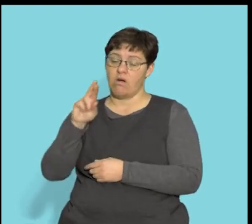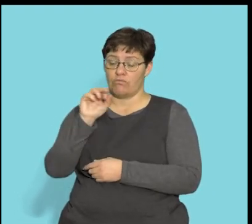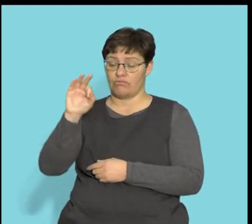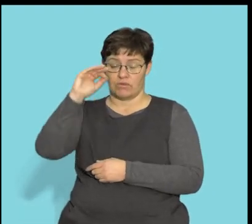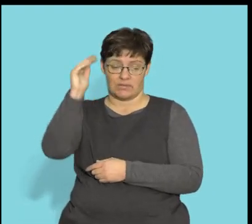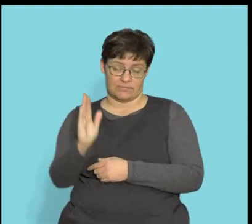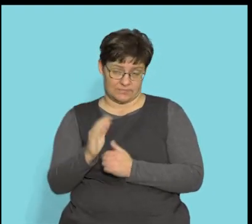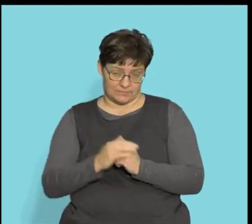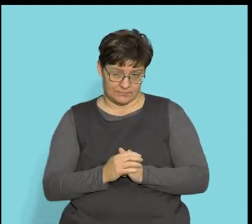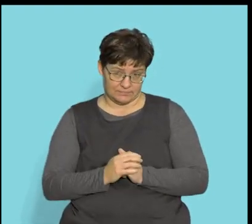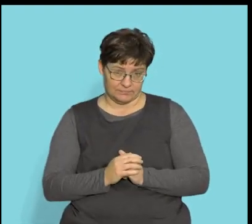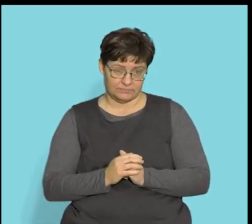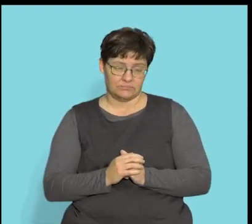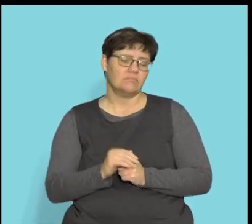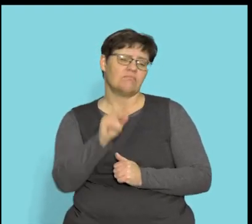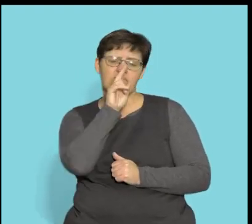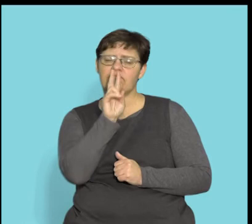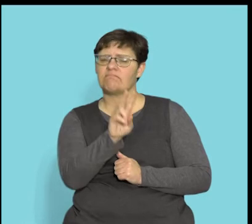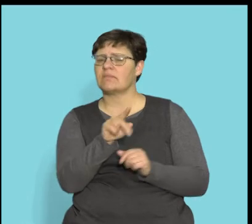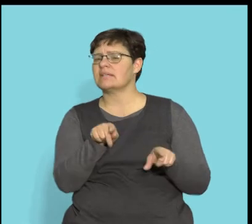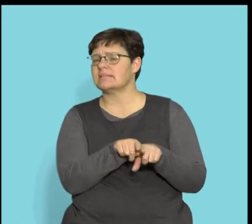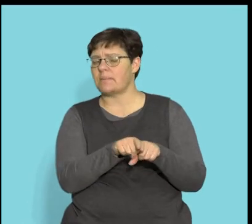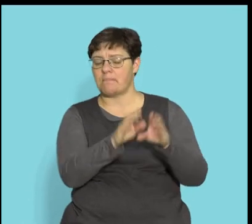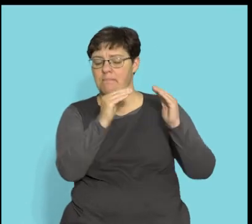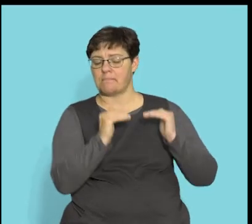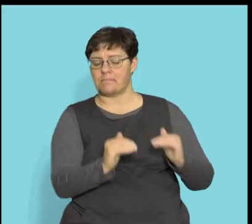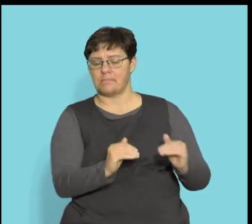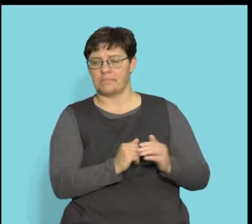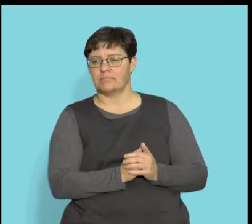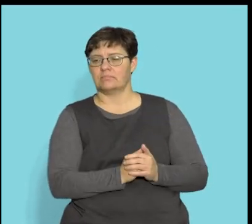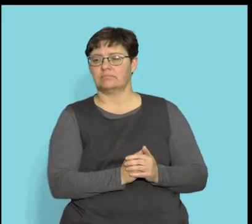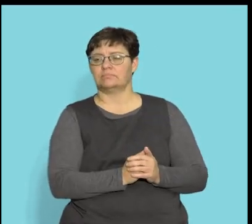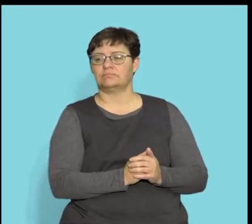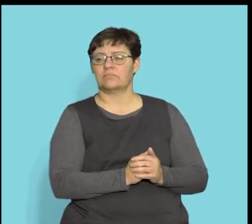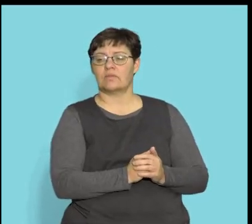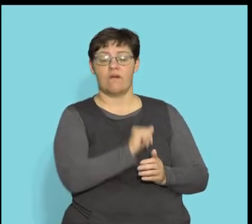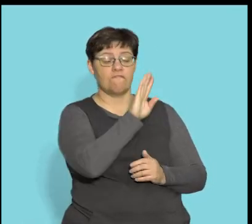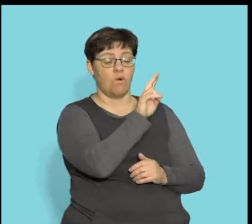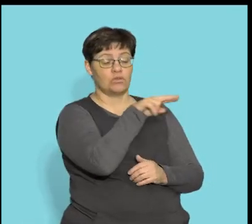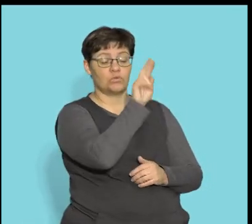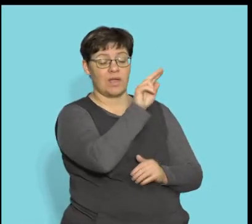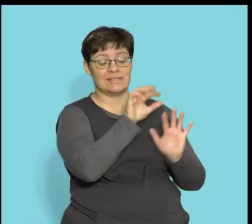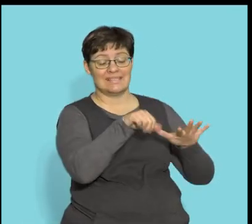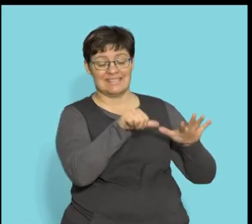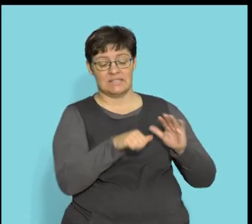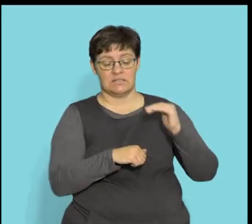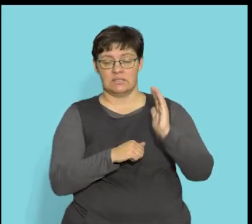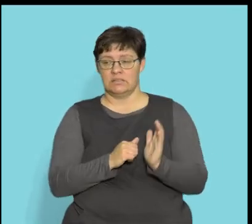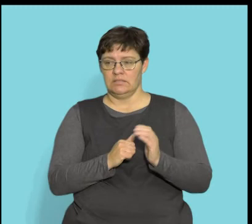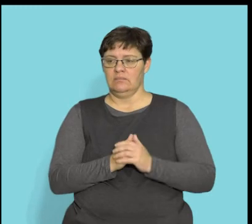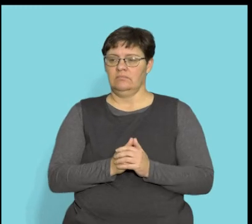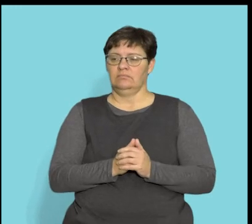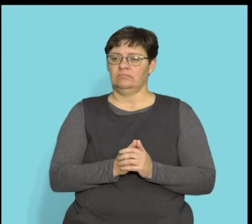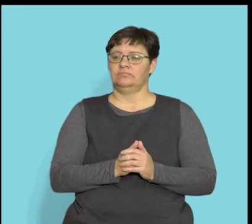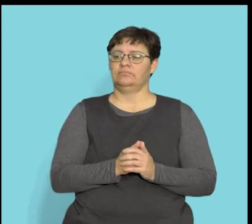volume. Similarly, I'm going to see if my scale factor squared, so 4 squared is 16, multiplied